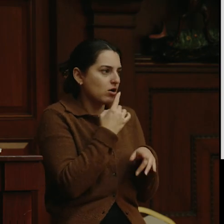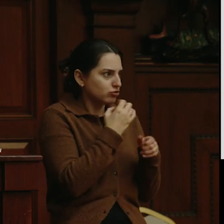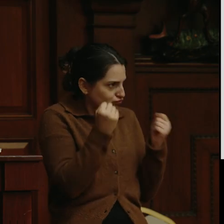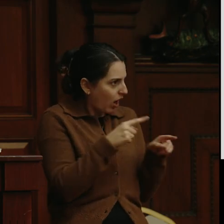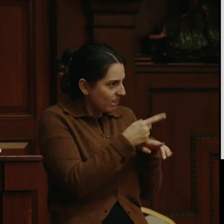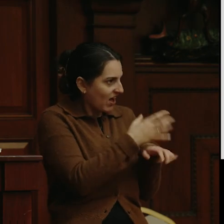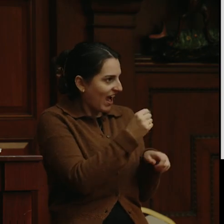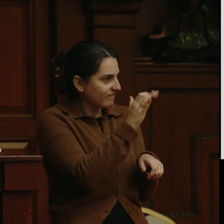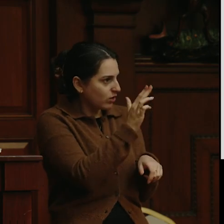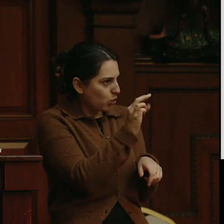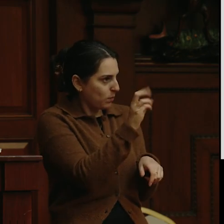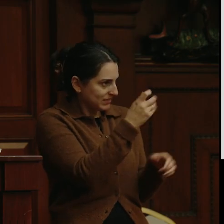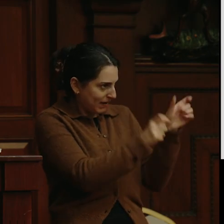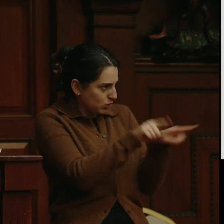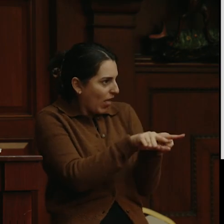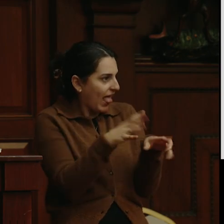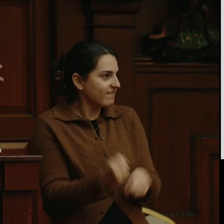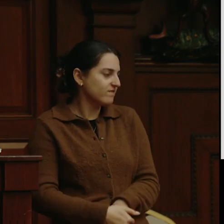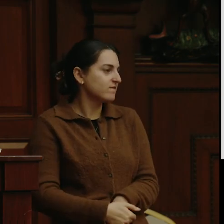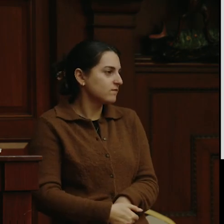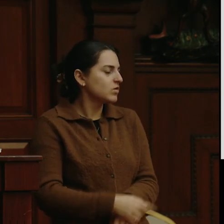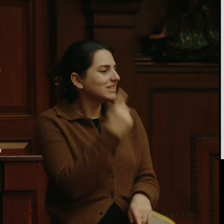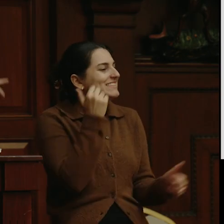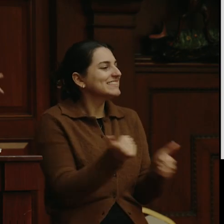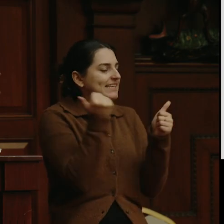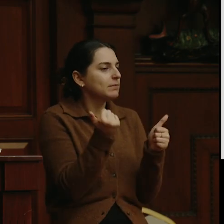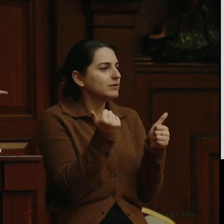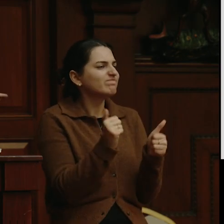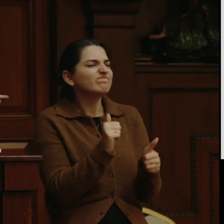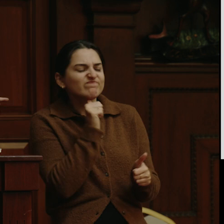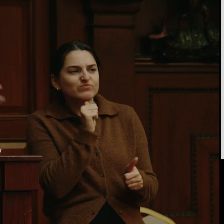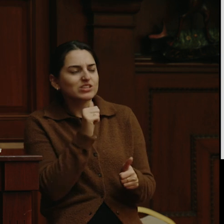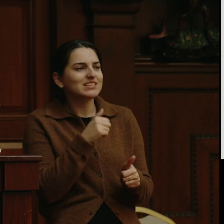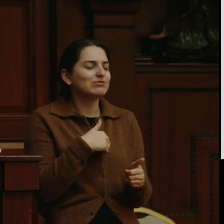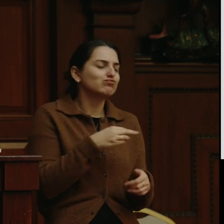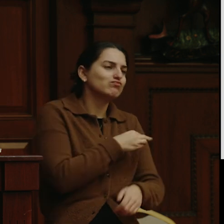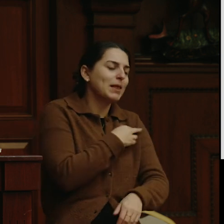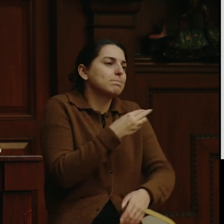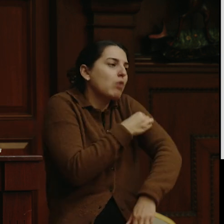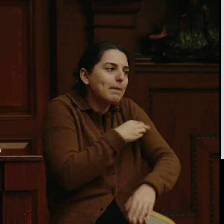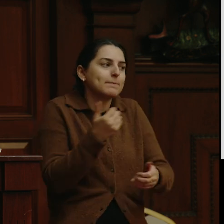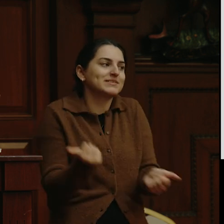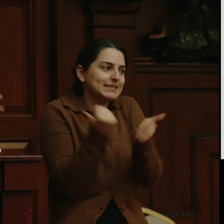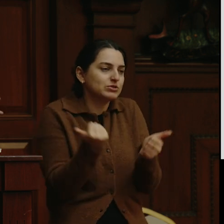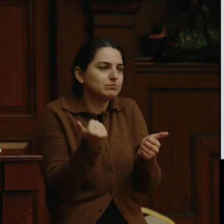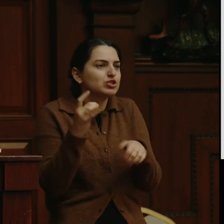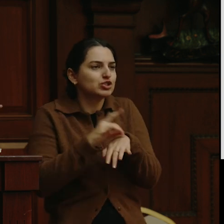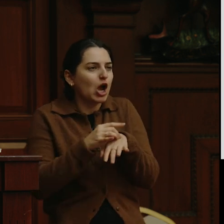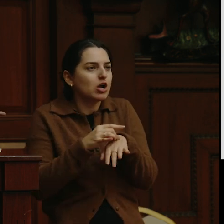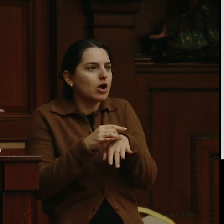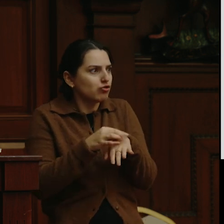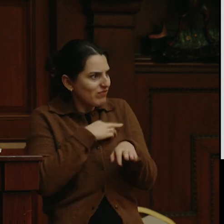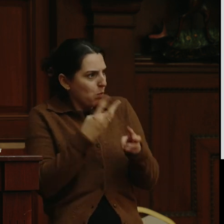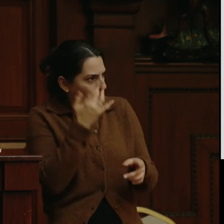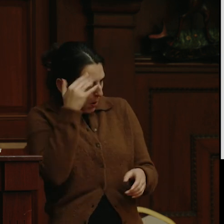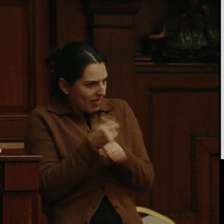very strongly. When you look at the symptoms that were least troublesome for the patients, they were things that probably doctors are more